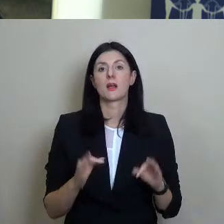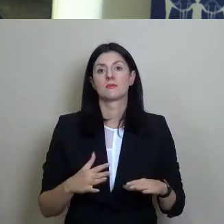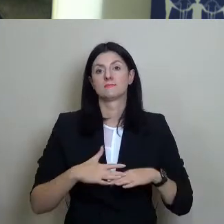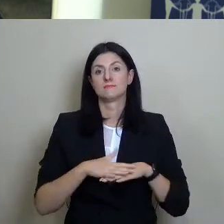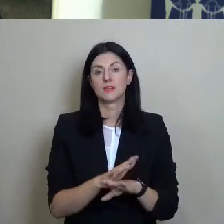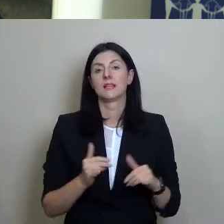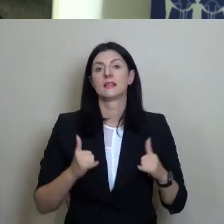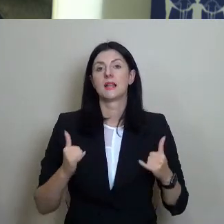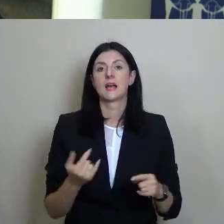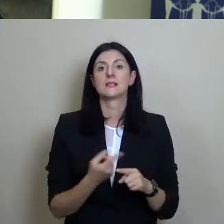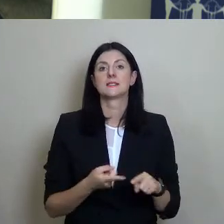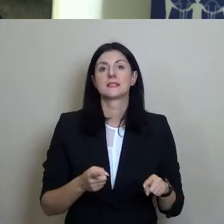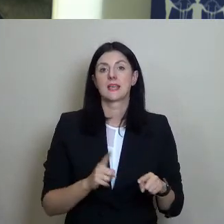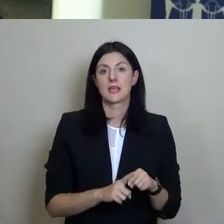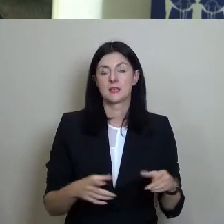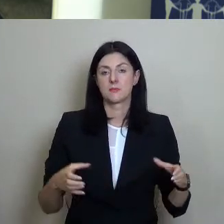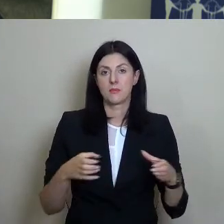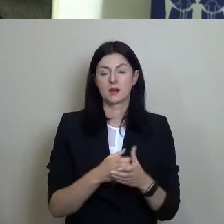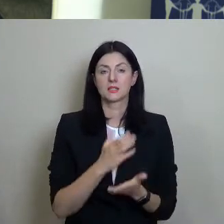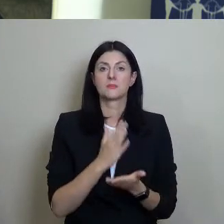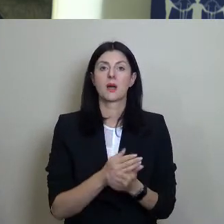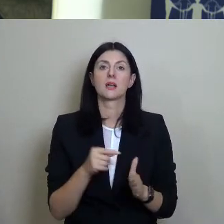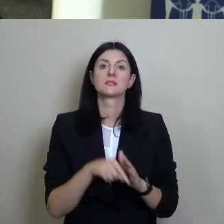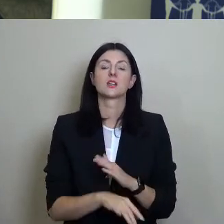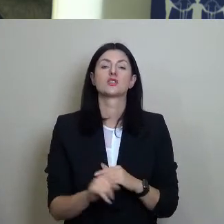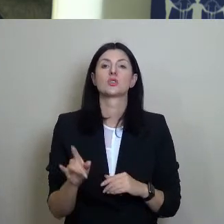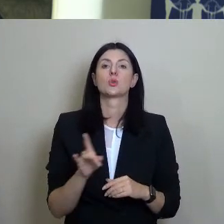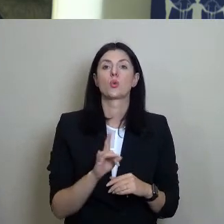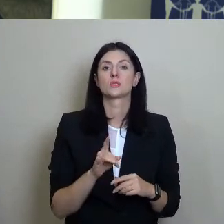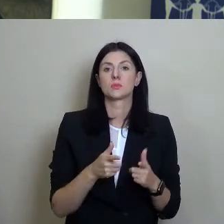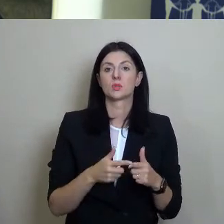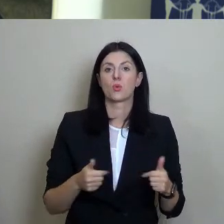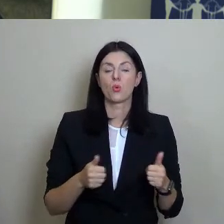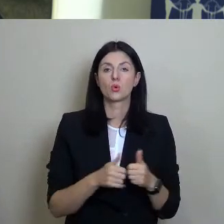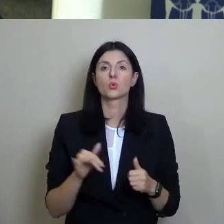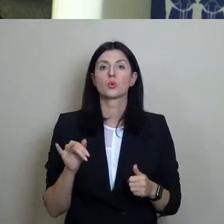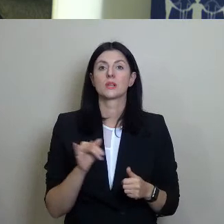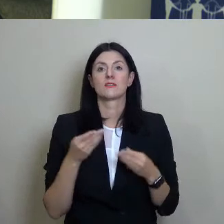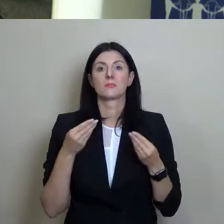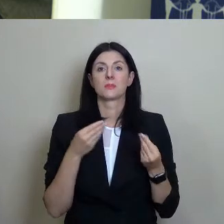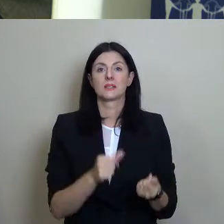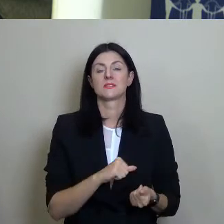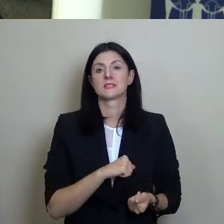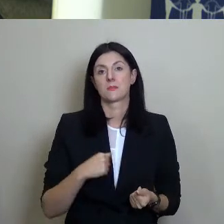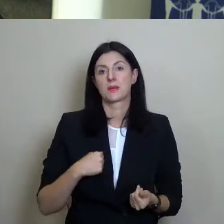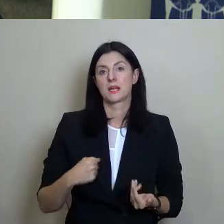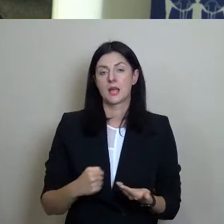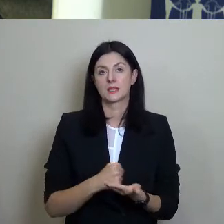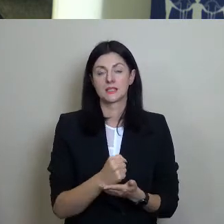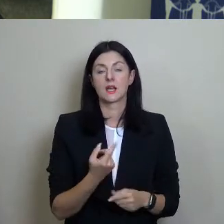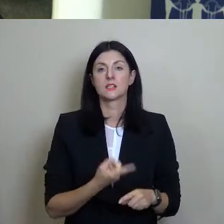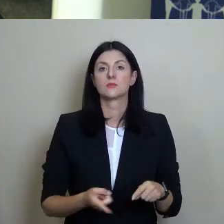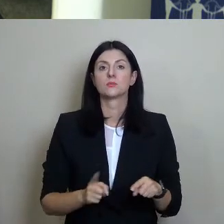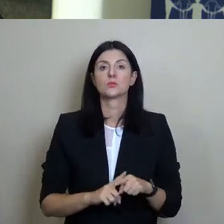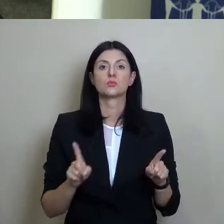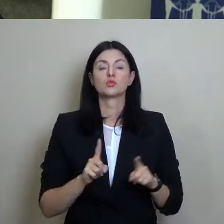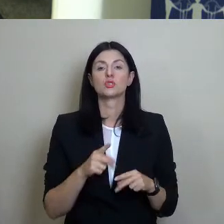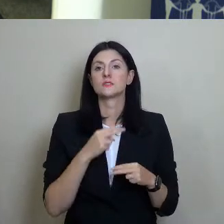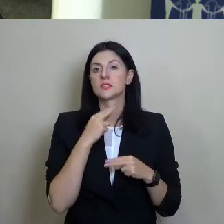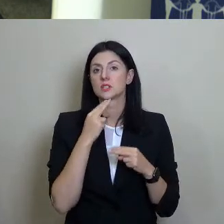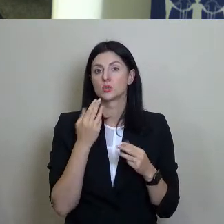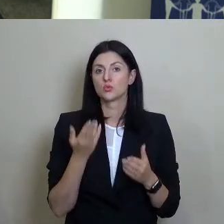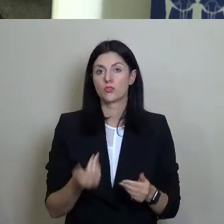factors are successful and properly calculated for this party, because the size of the constituency matters and also the influence the nominees